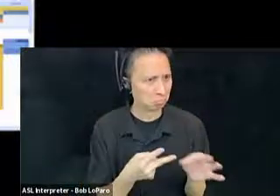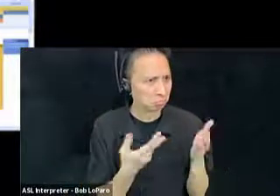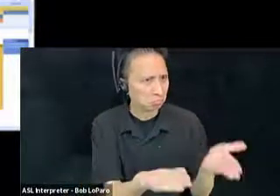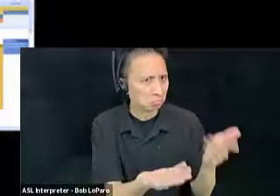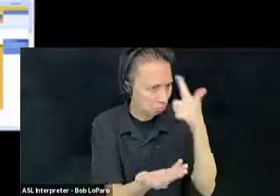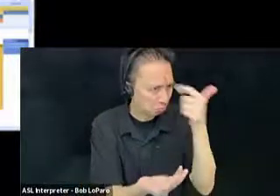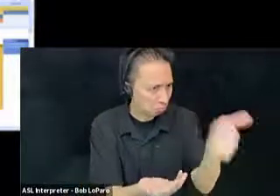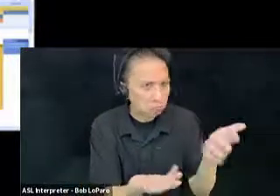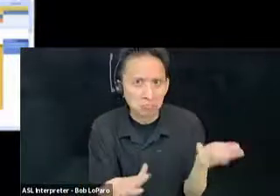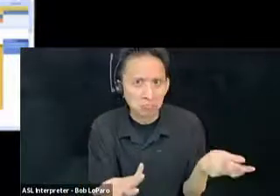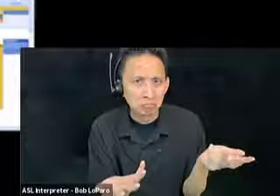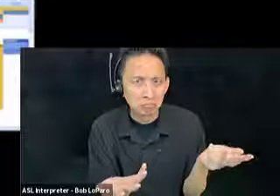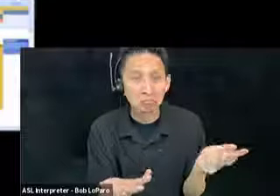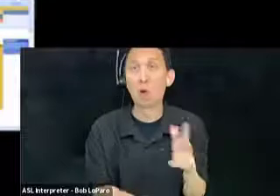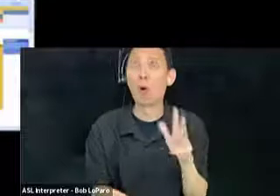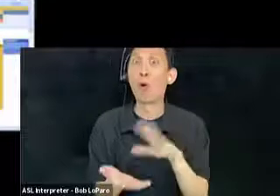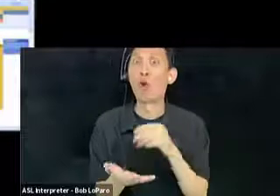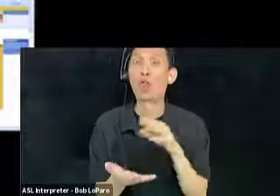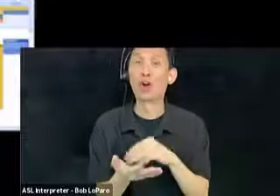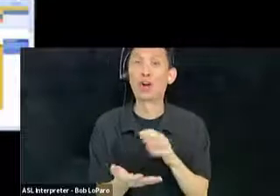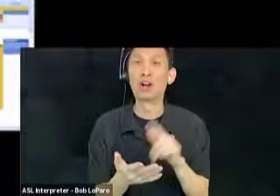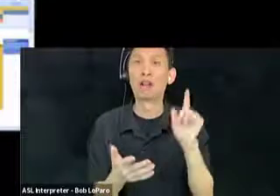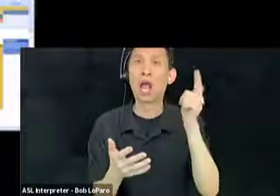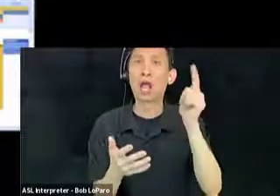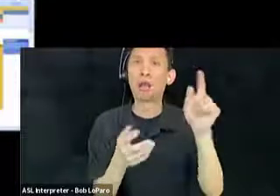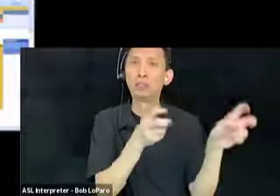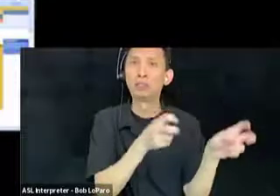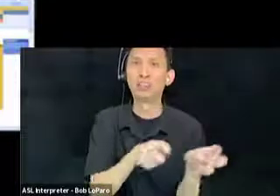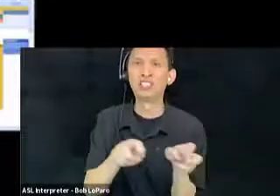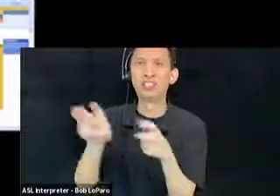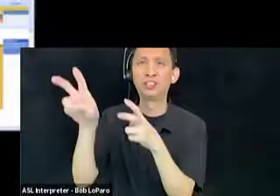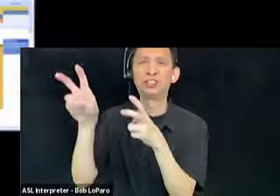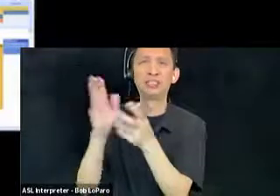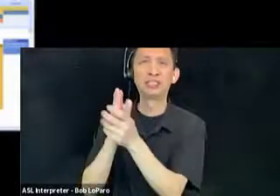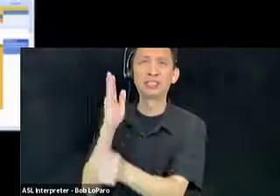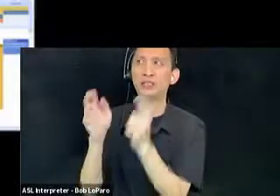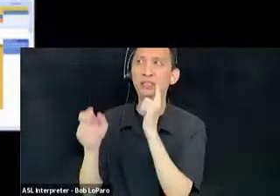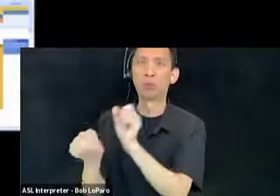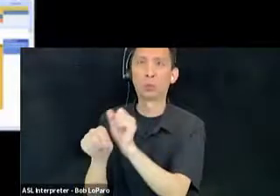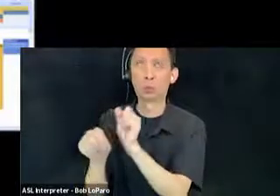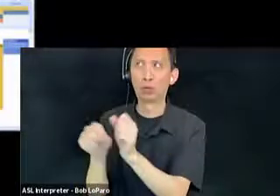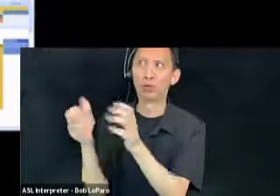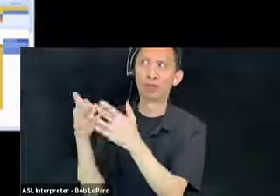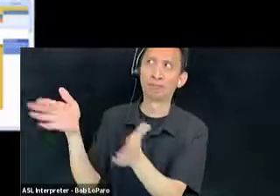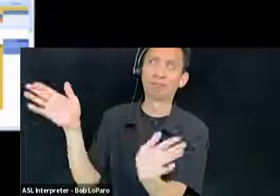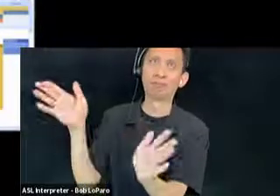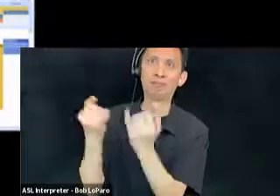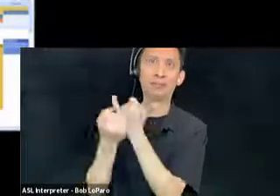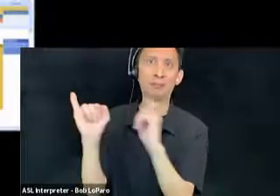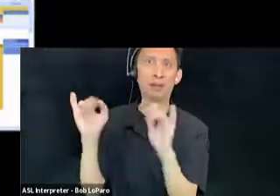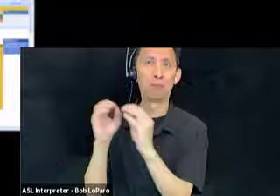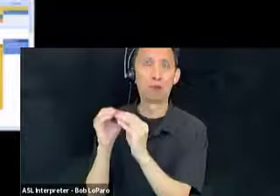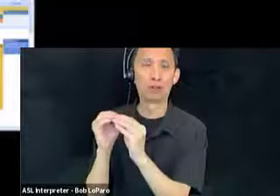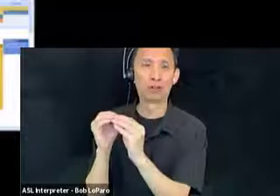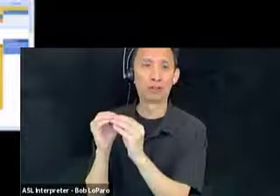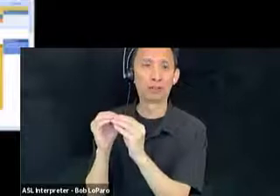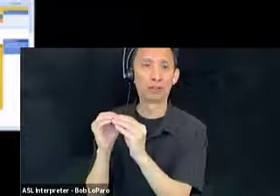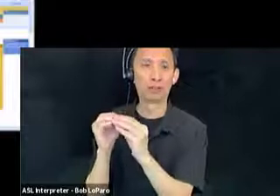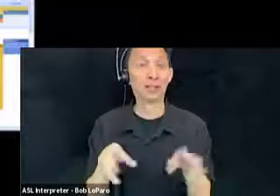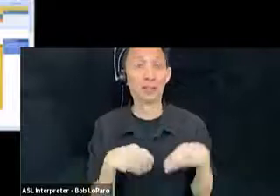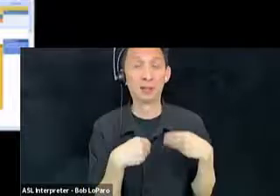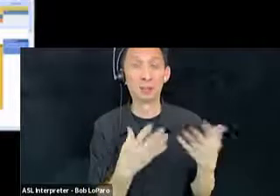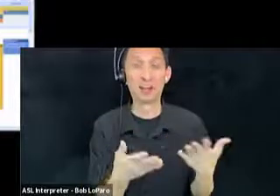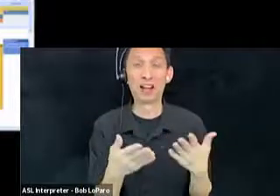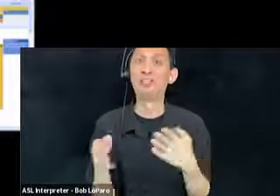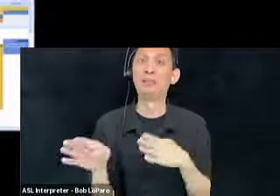skills. And I'm hoping to show you some examples of all of that towards the end. It reduces negative behaviors and provides emotional support. And